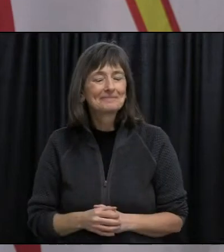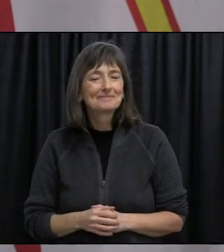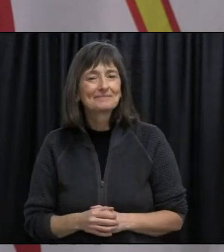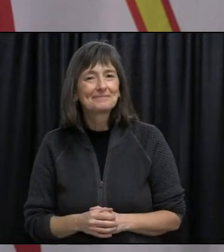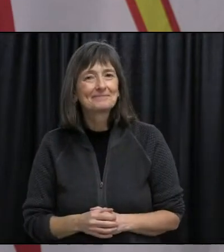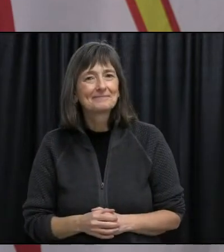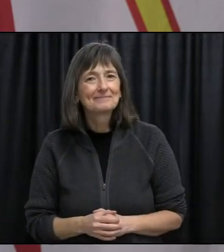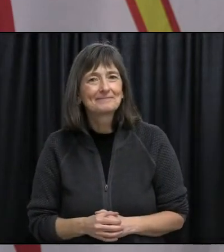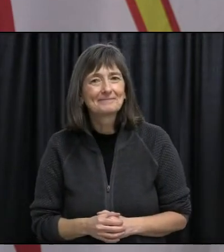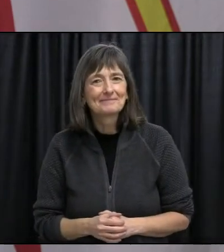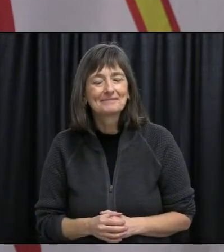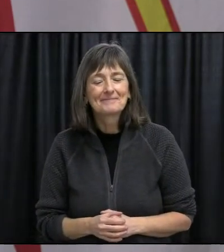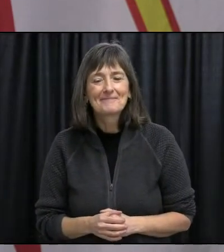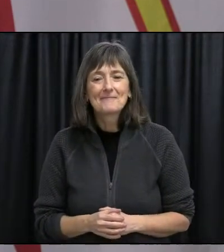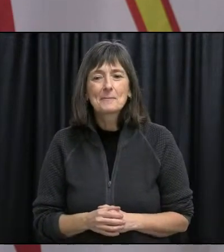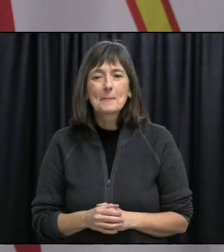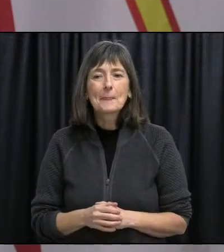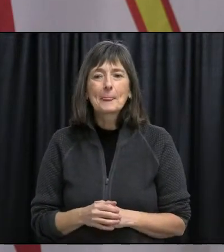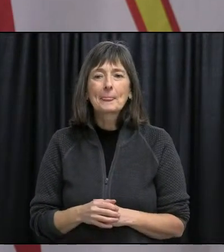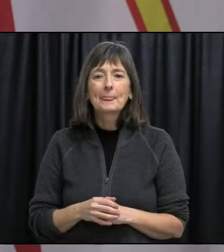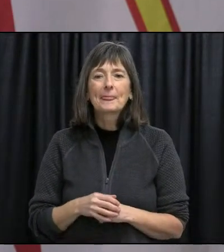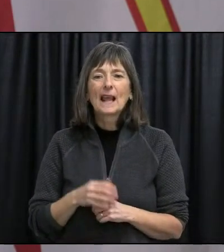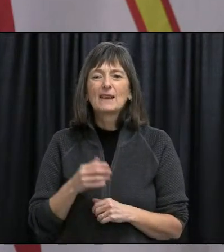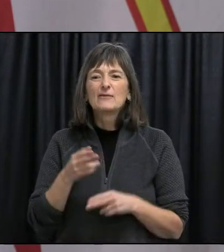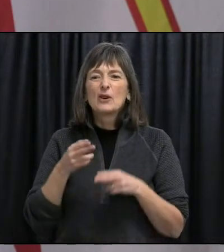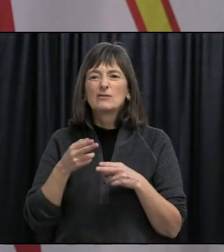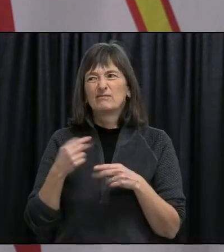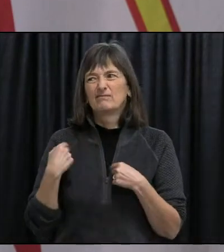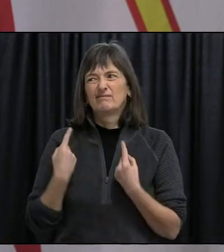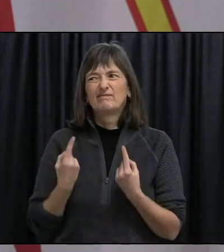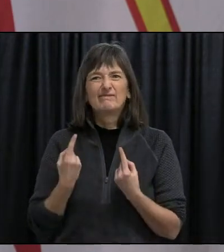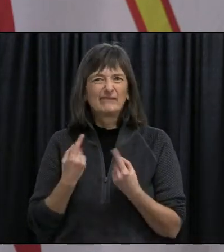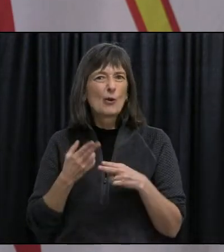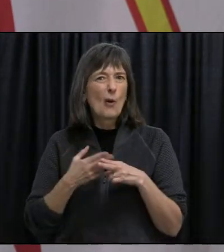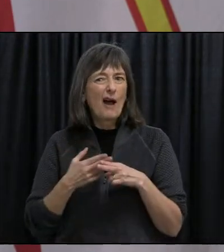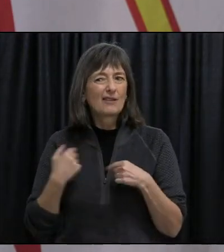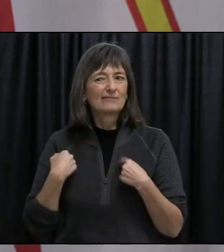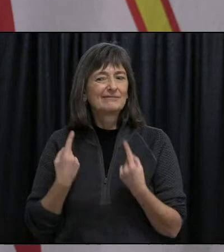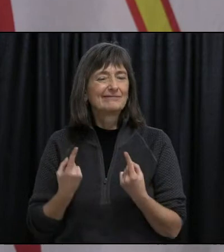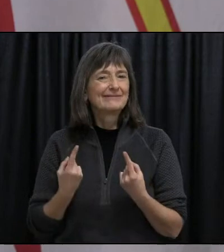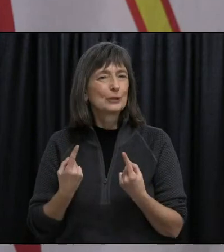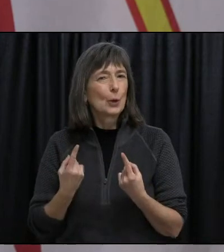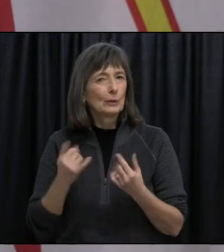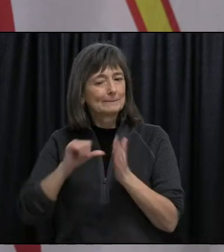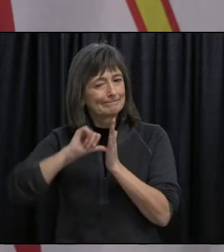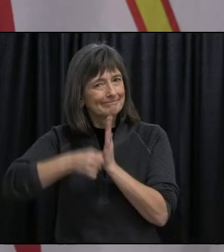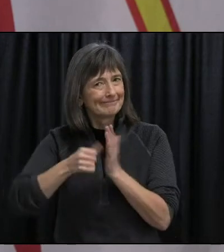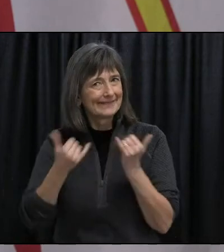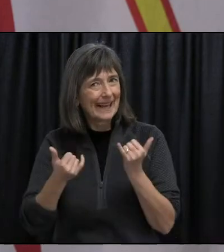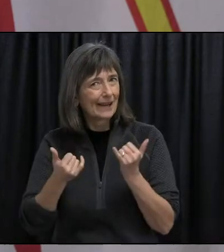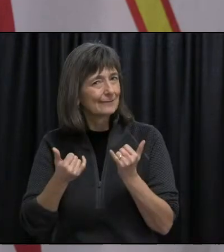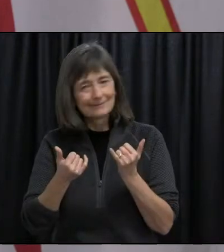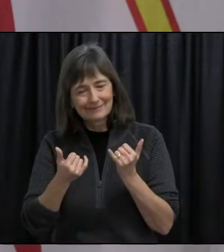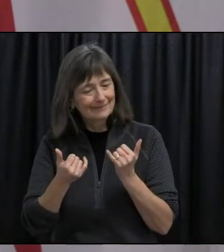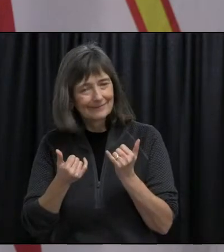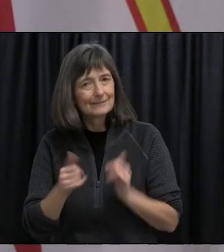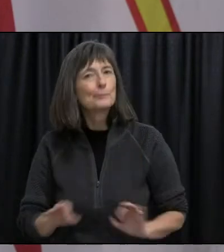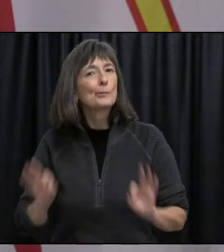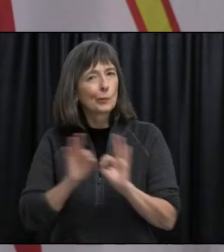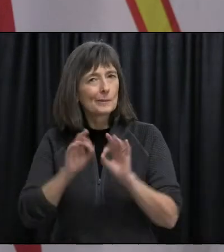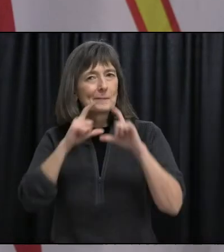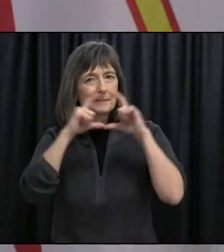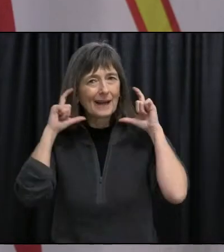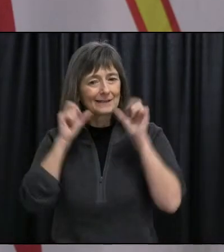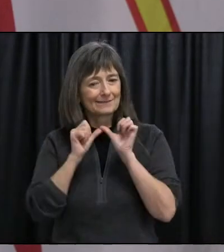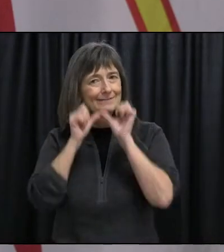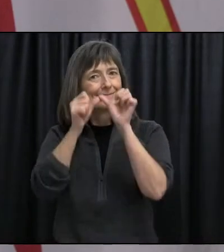that particular topic, beginning that for a little while now. So we just wanted to reiterate, the importance of it and